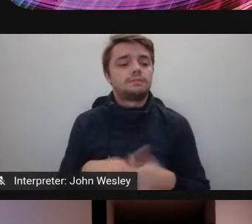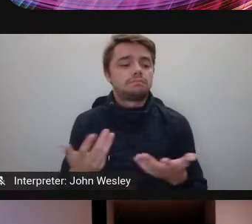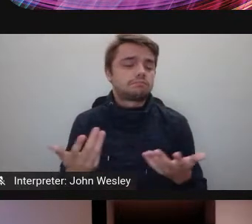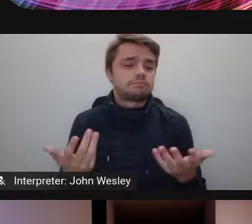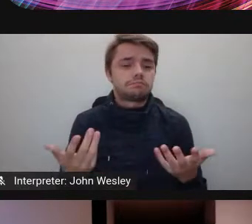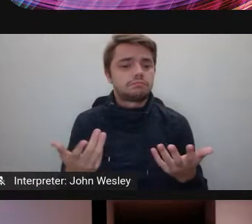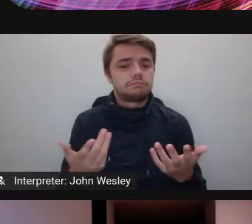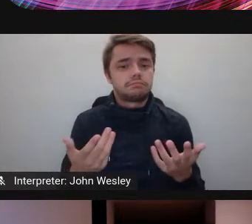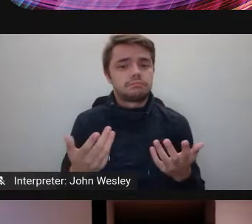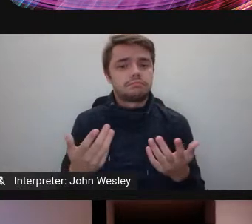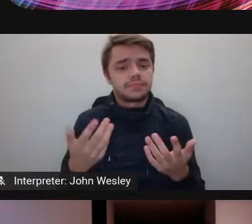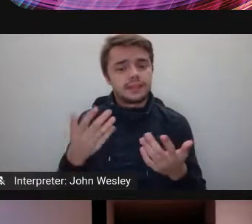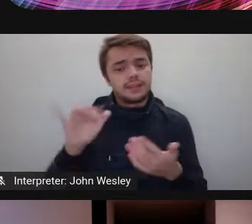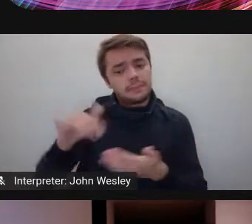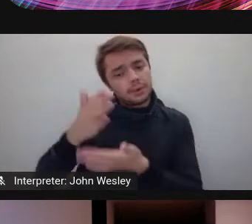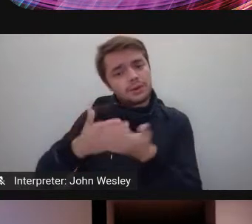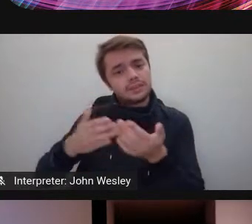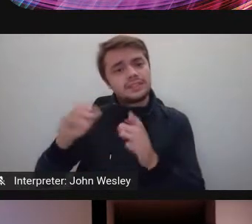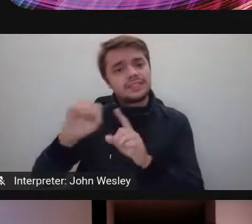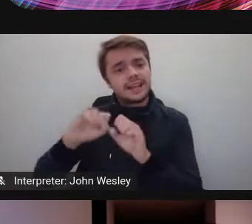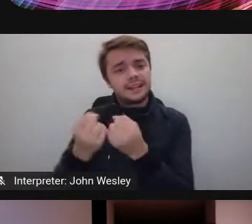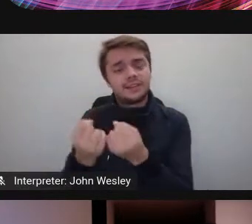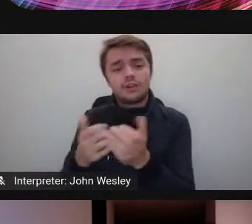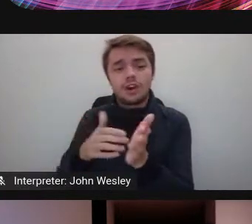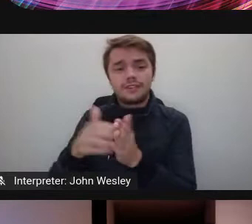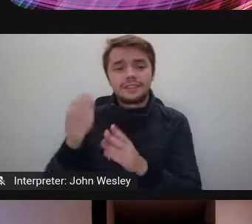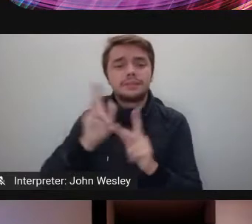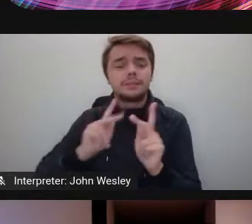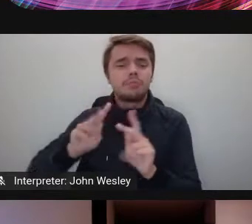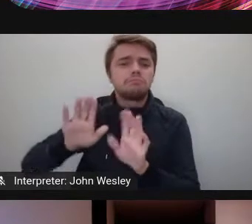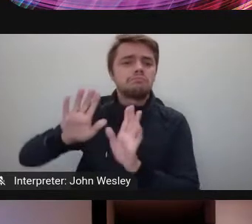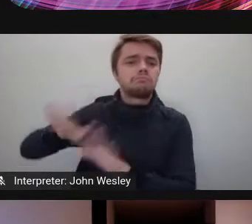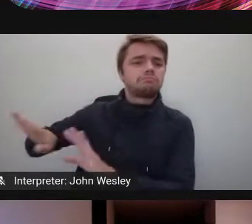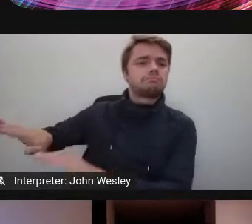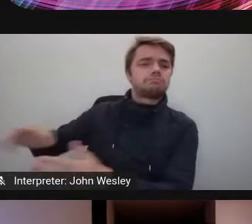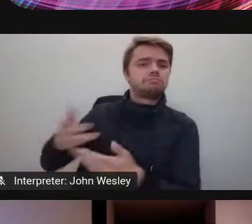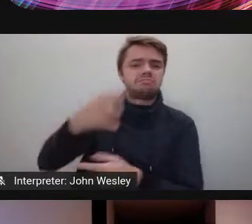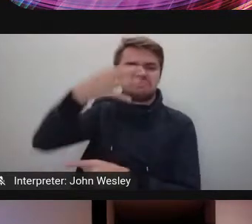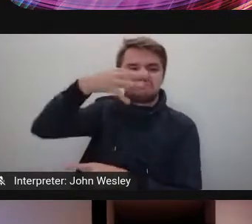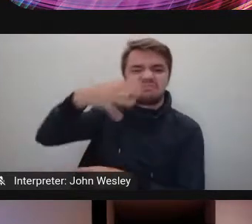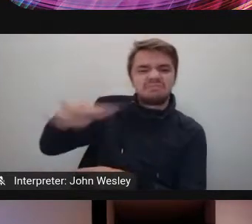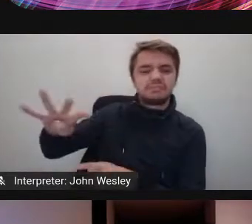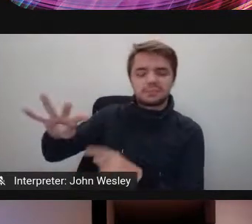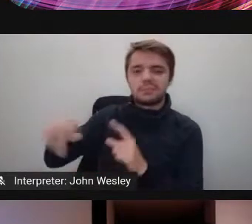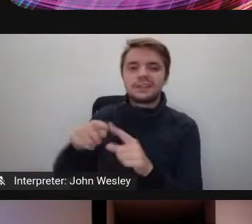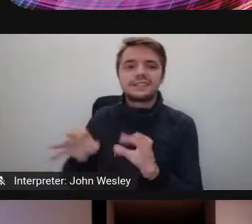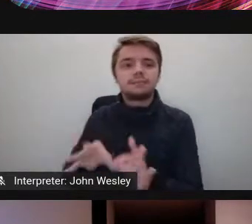that part of society that is still not talked about and needs to be talked about.